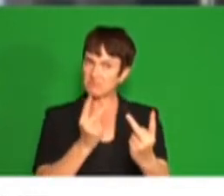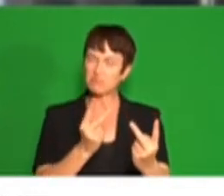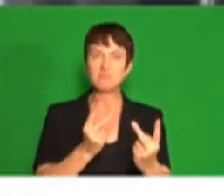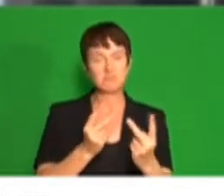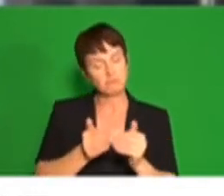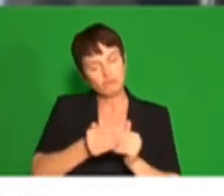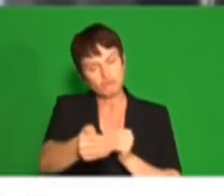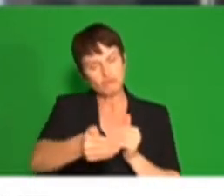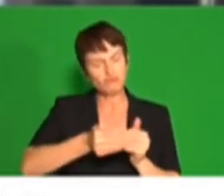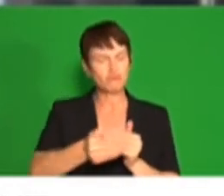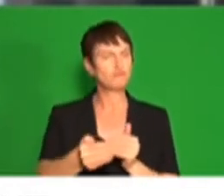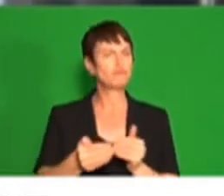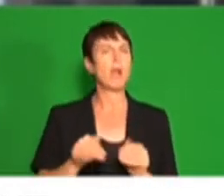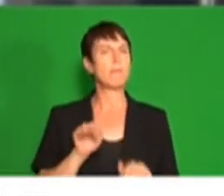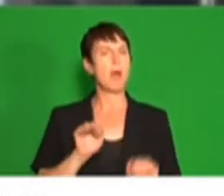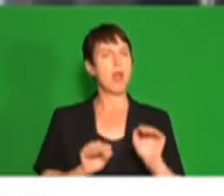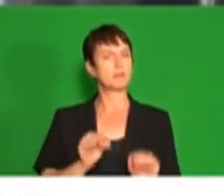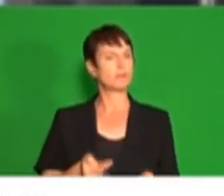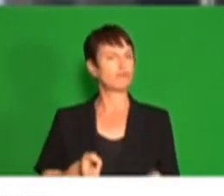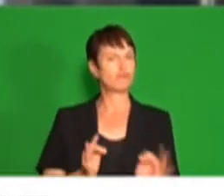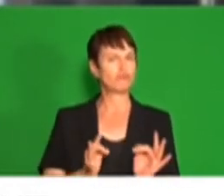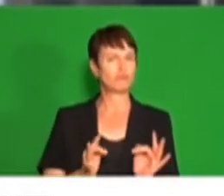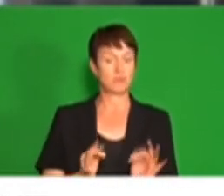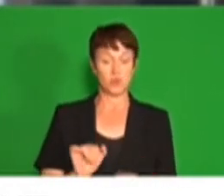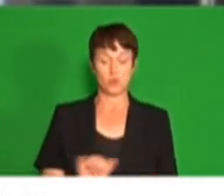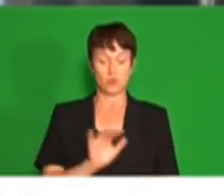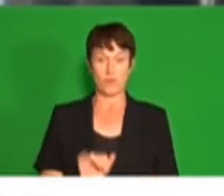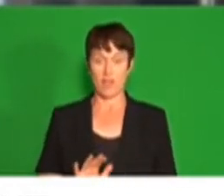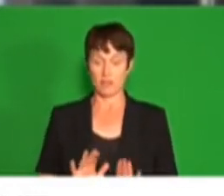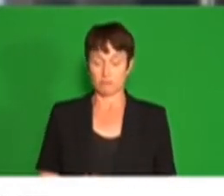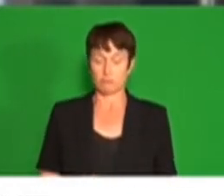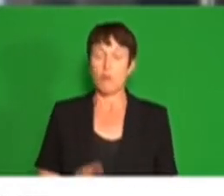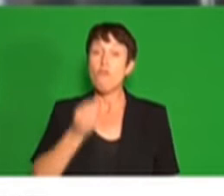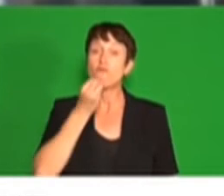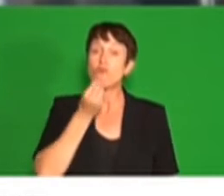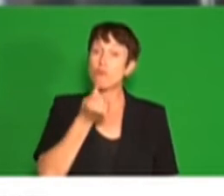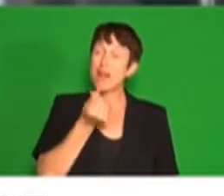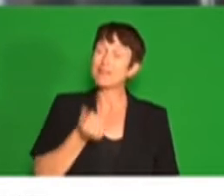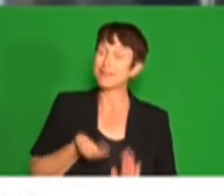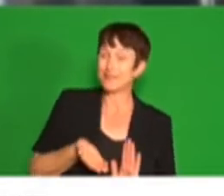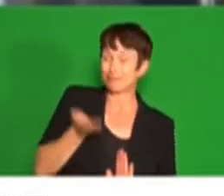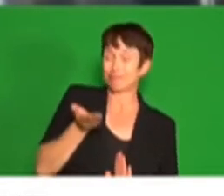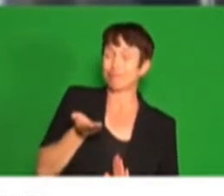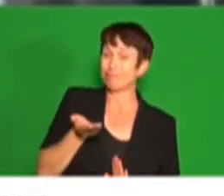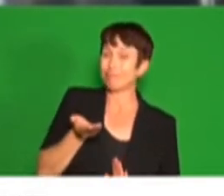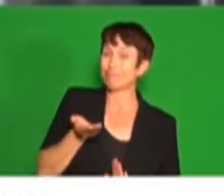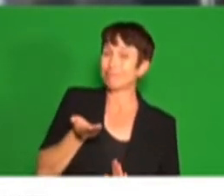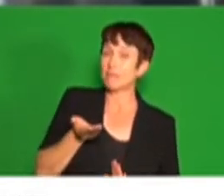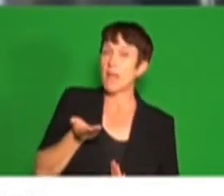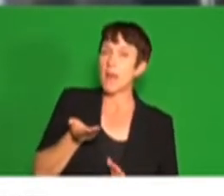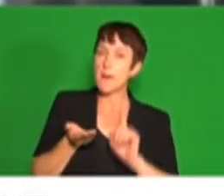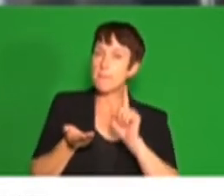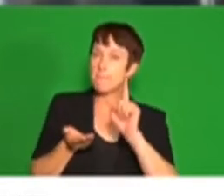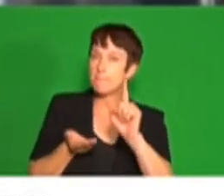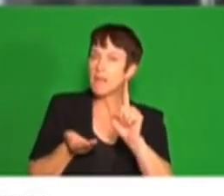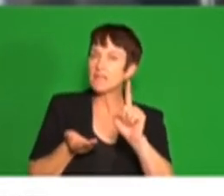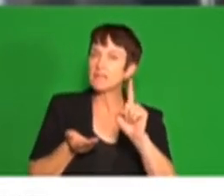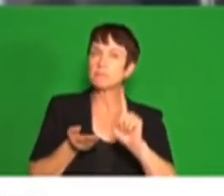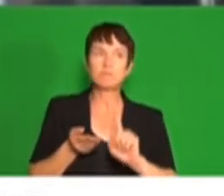term. Local food price inflation is higher, but expected to remain broadly